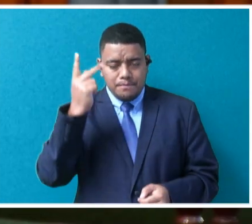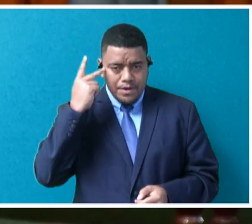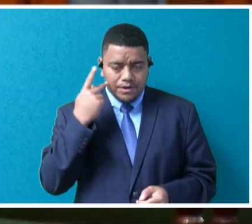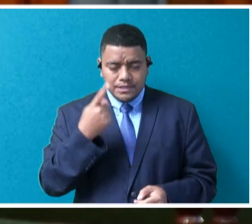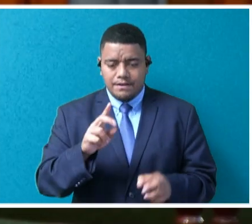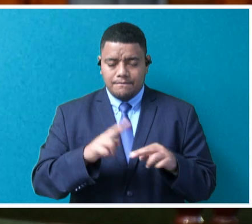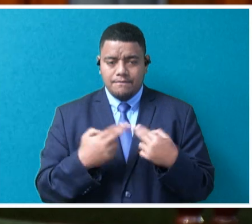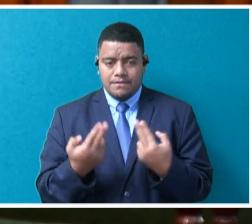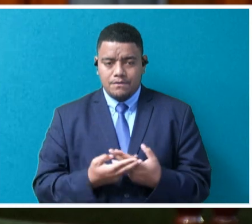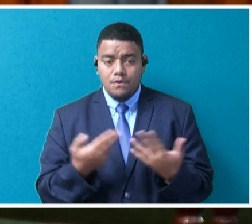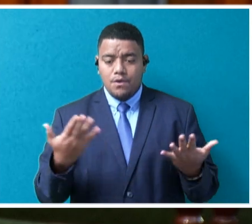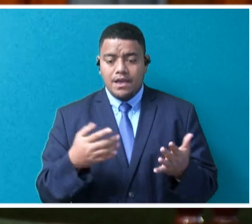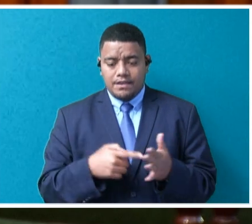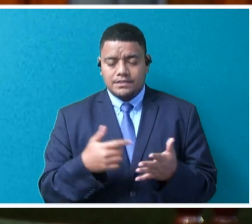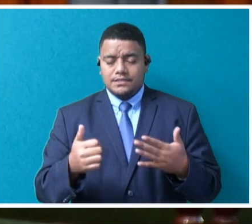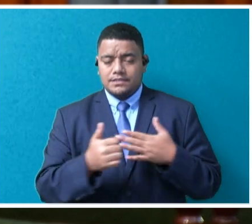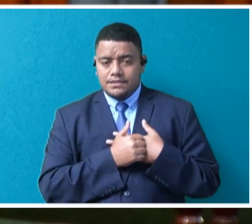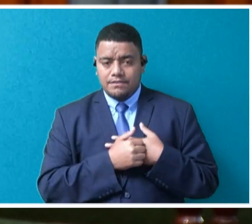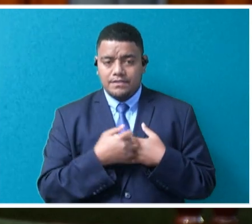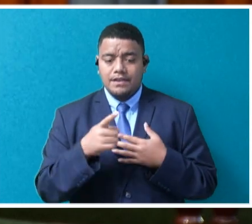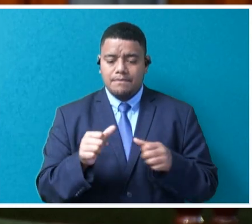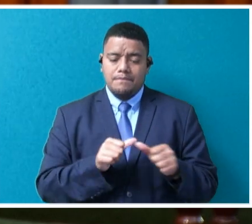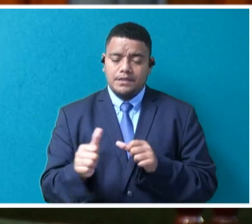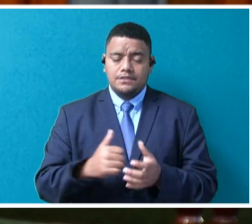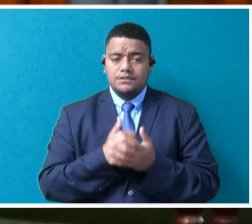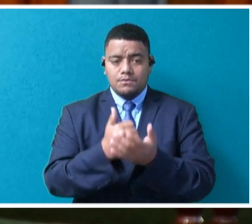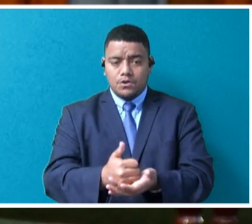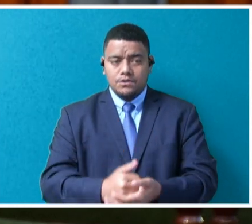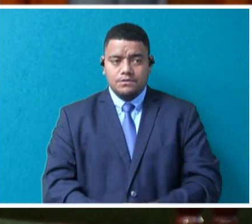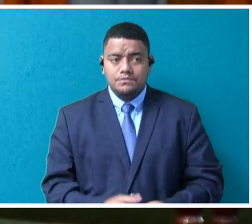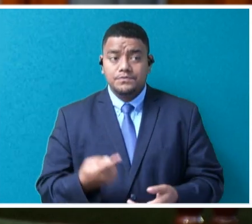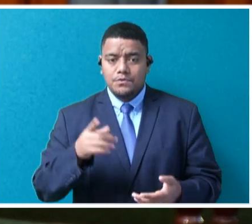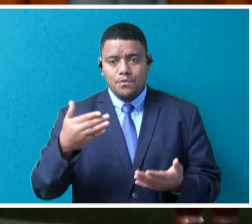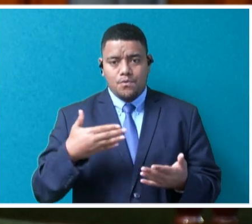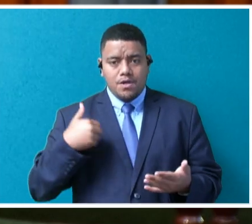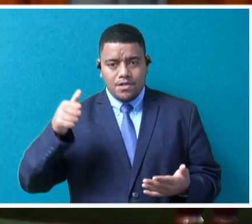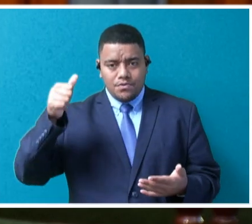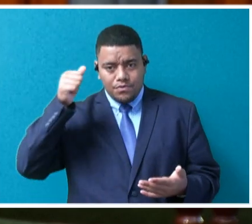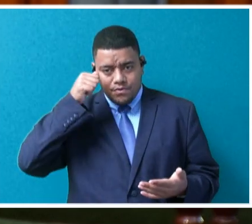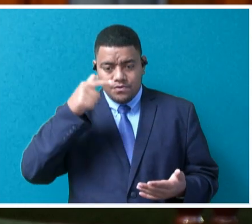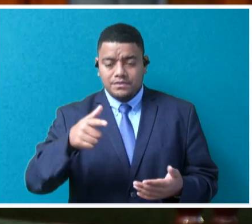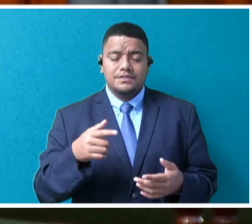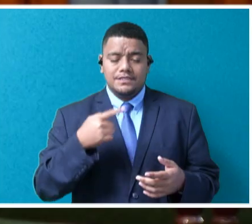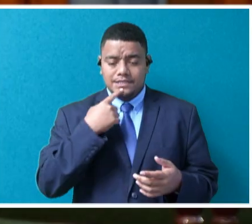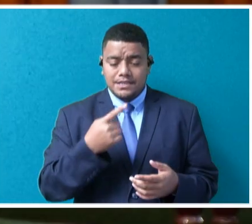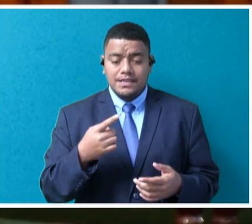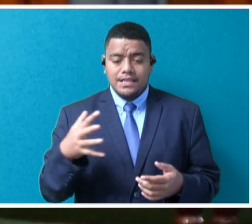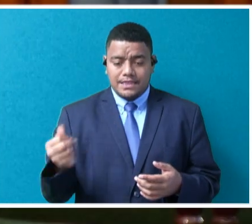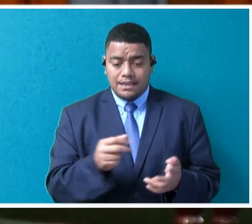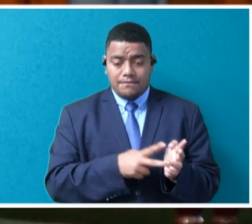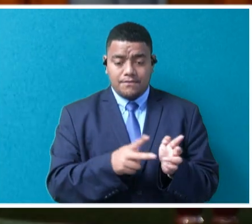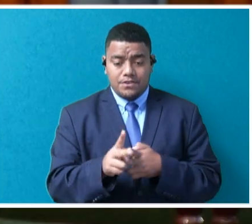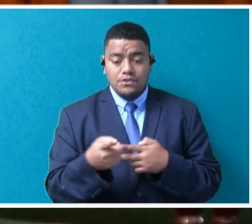families where they are safest and best supported. A well-known African idiom says, "It takes a village